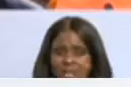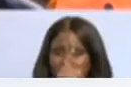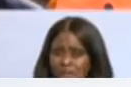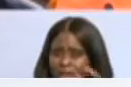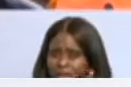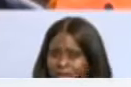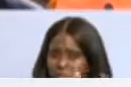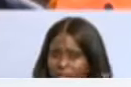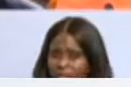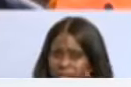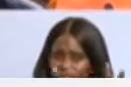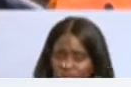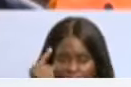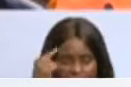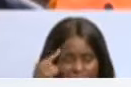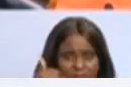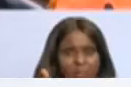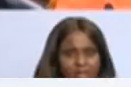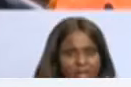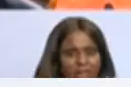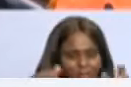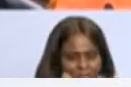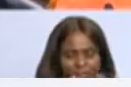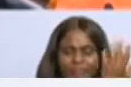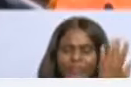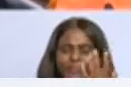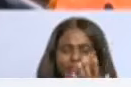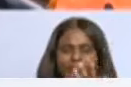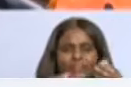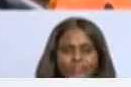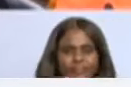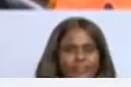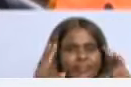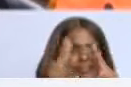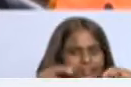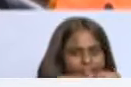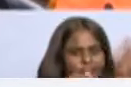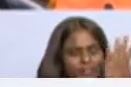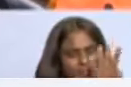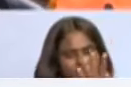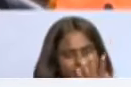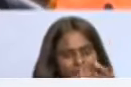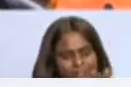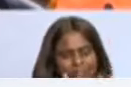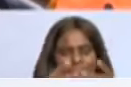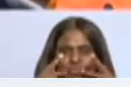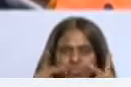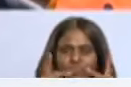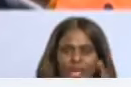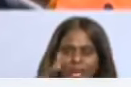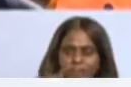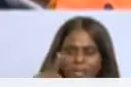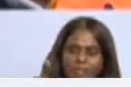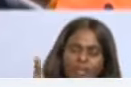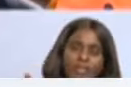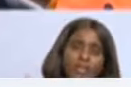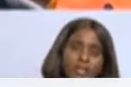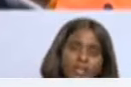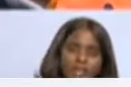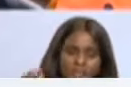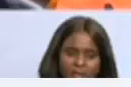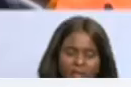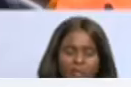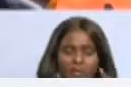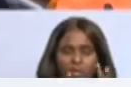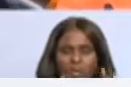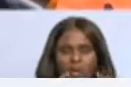In this vein, government has continued with the development of road infrastructure, particularly through the public-private partnership. A model many